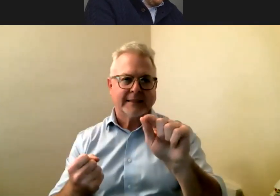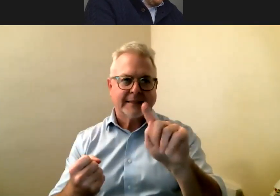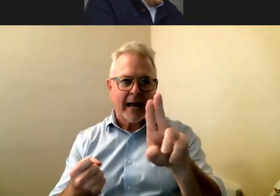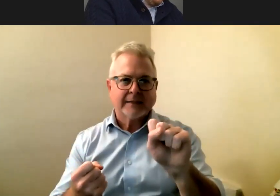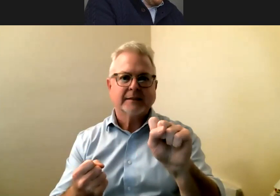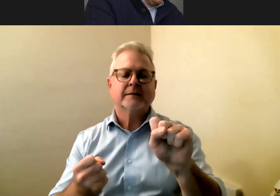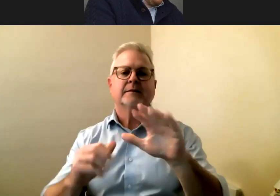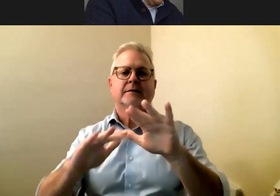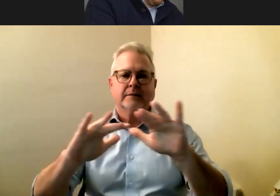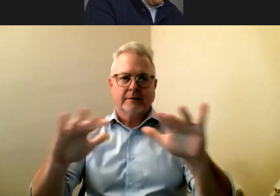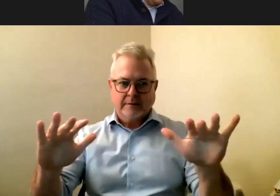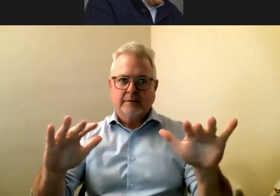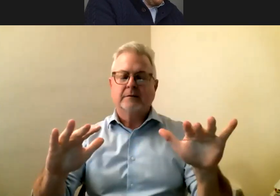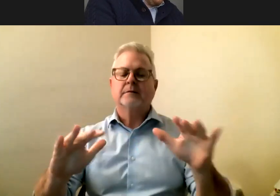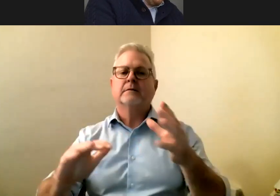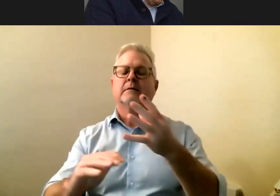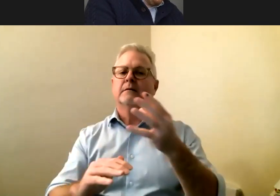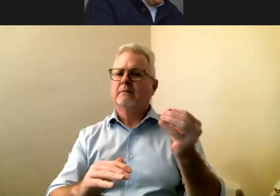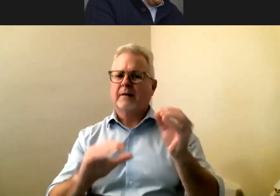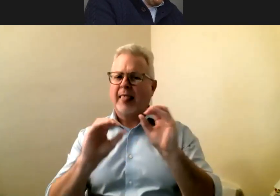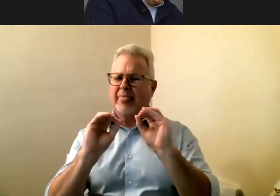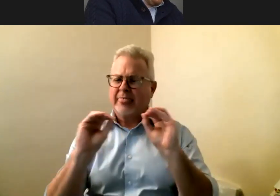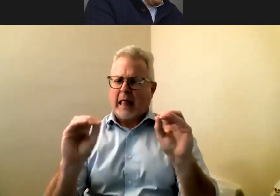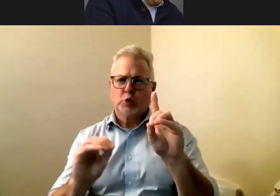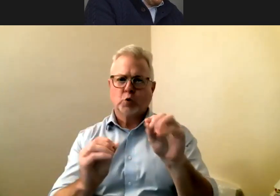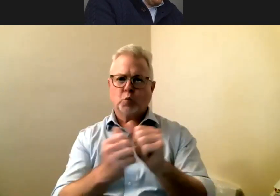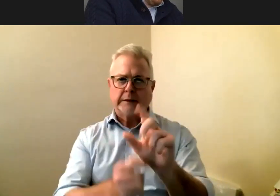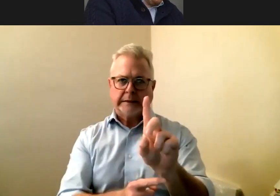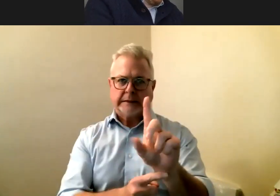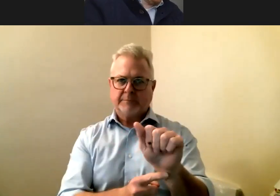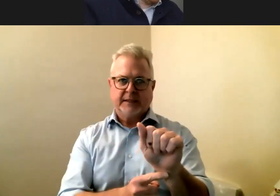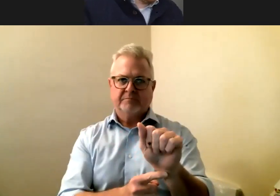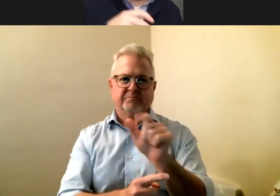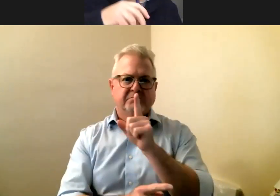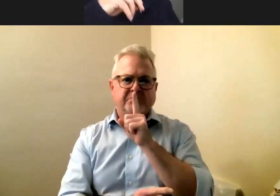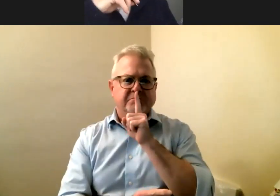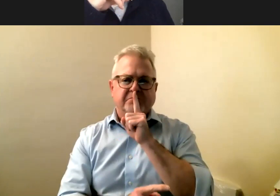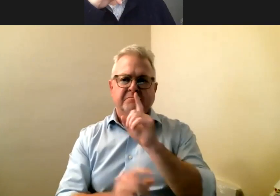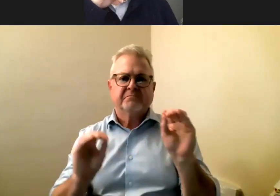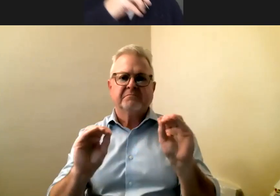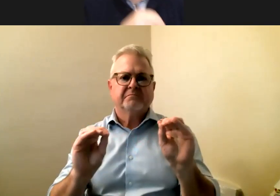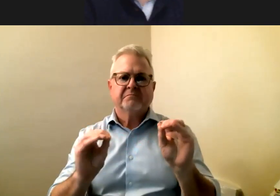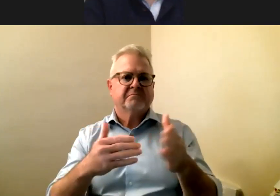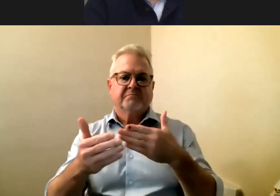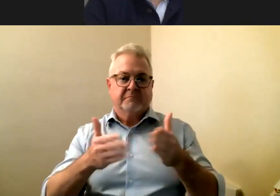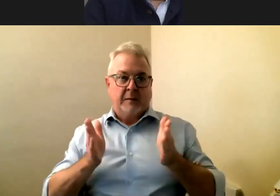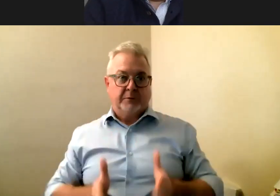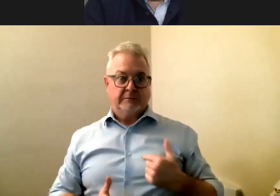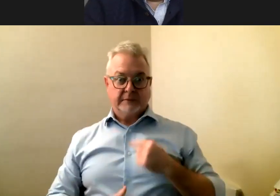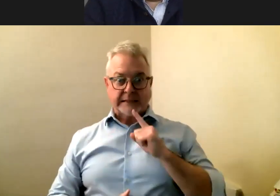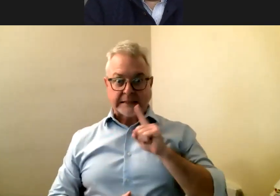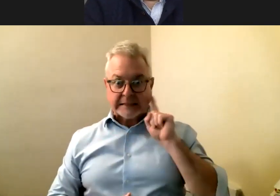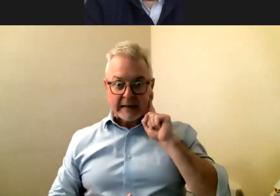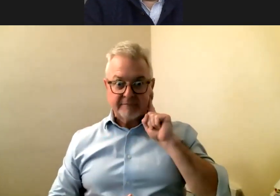risk factors, health status, and they nothing to do with disability. They